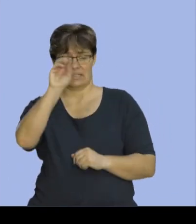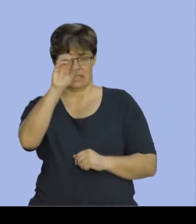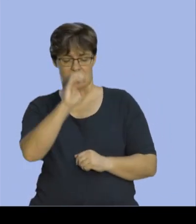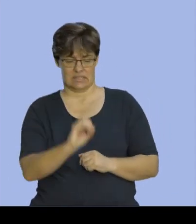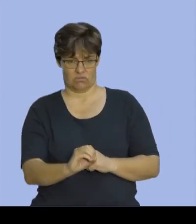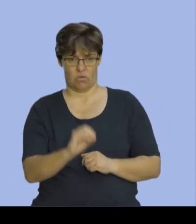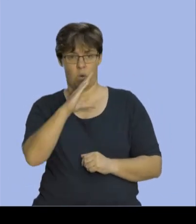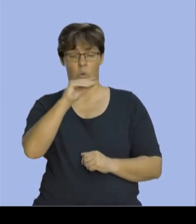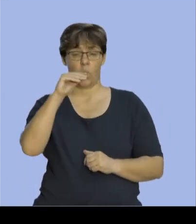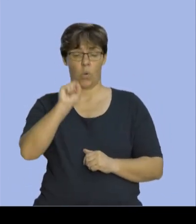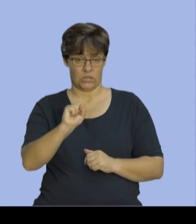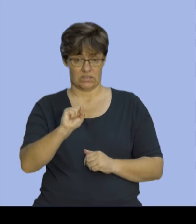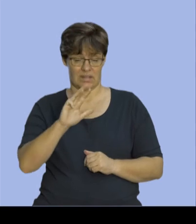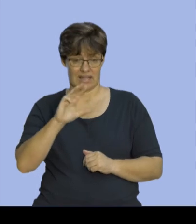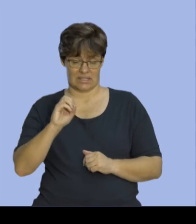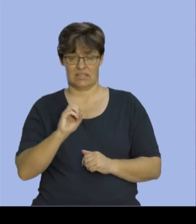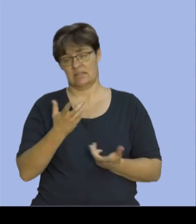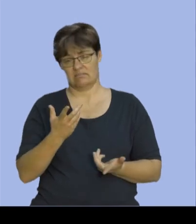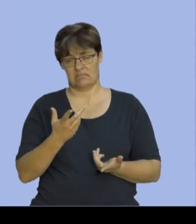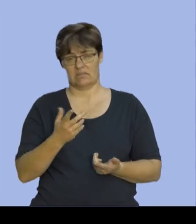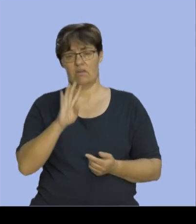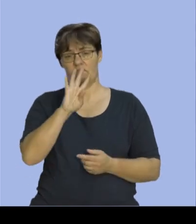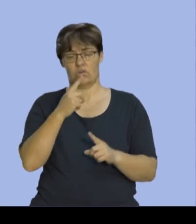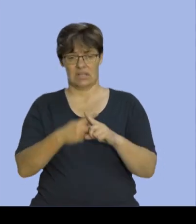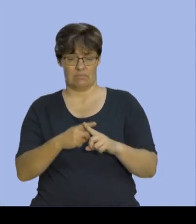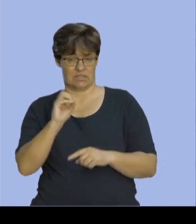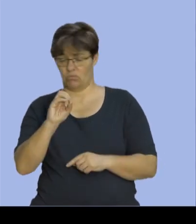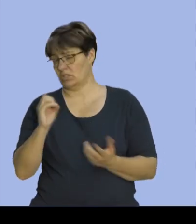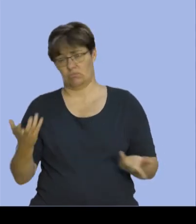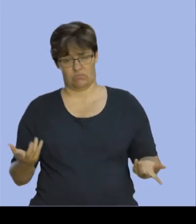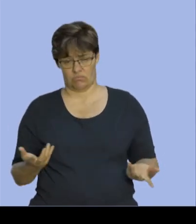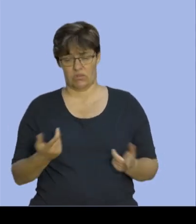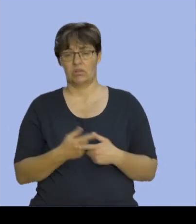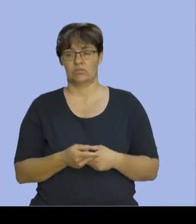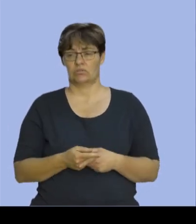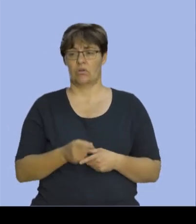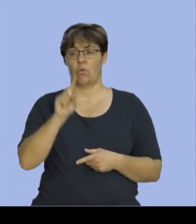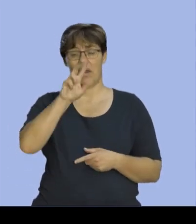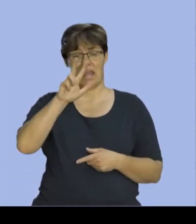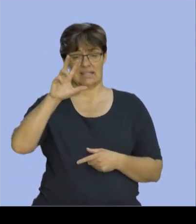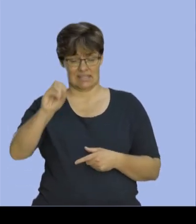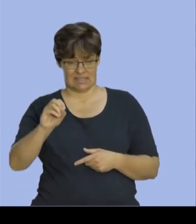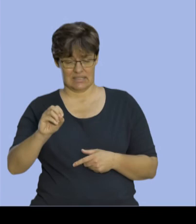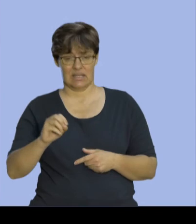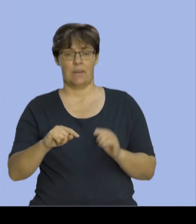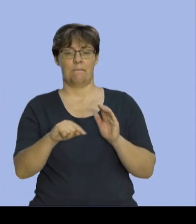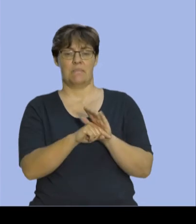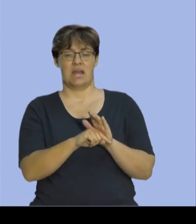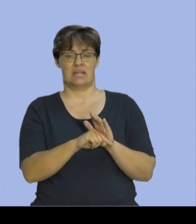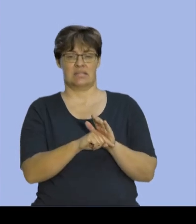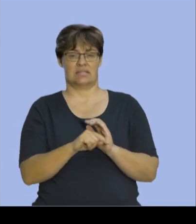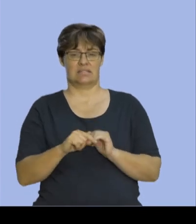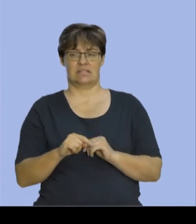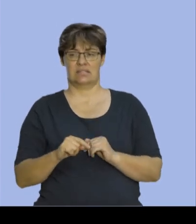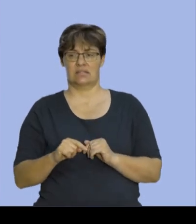be 0, because cos of 90 is 0. 4 times 0 is 0. 180, cos of 180 is